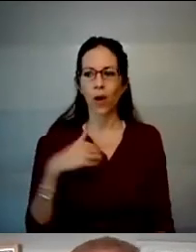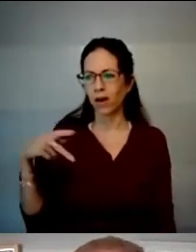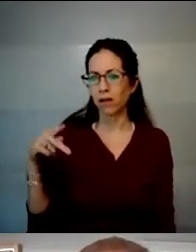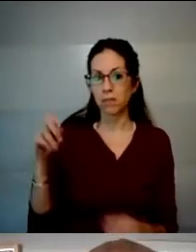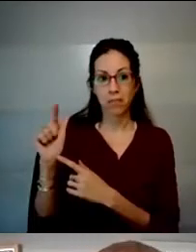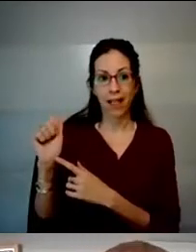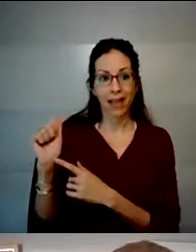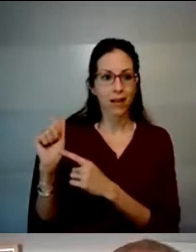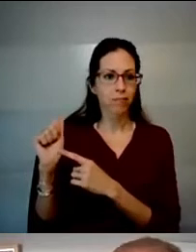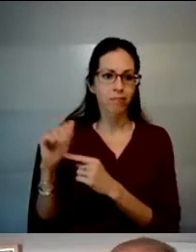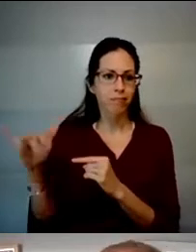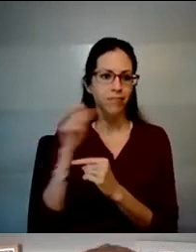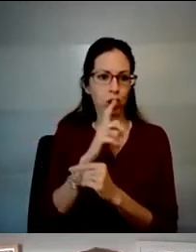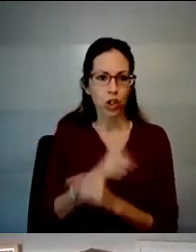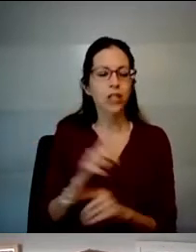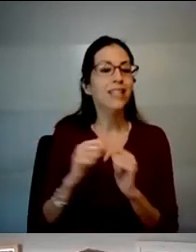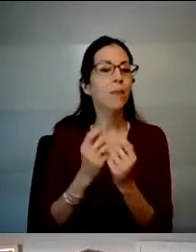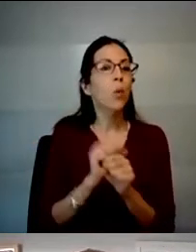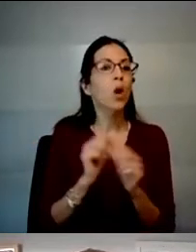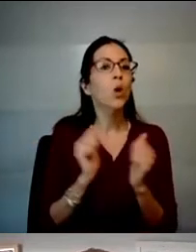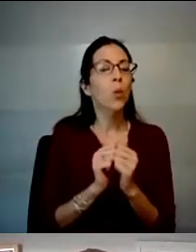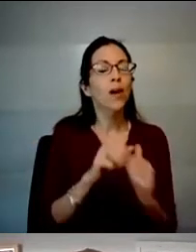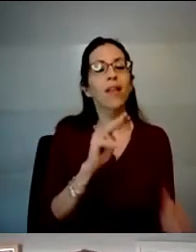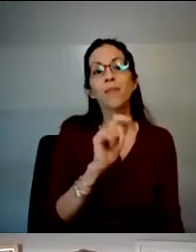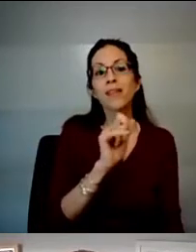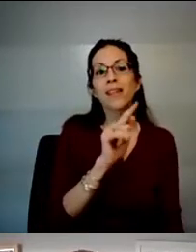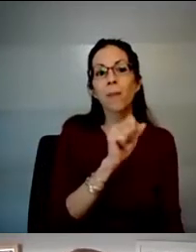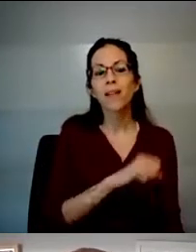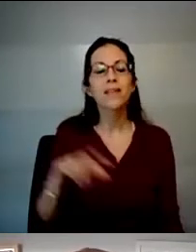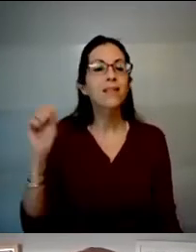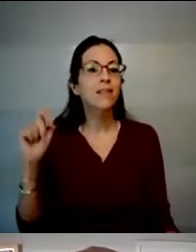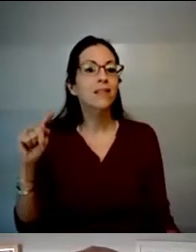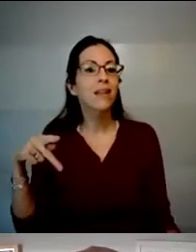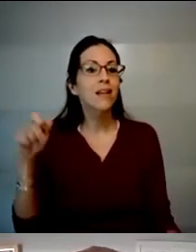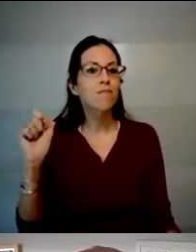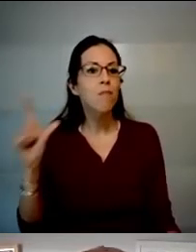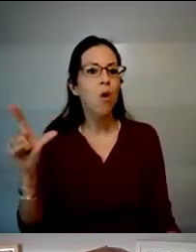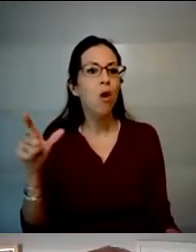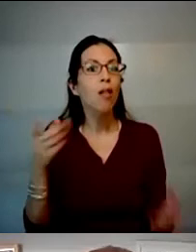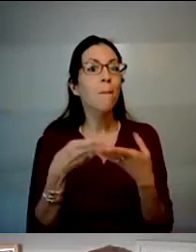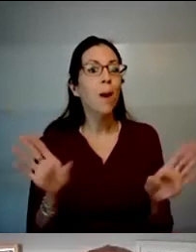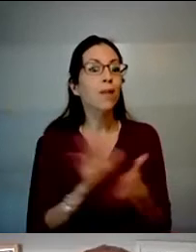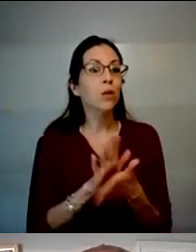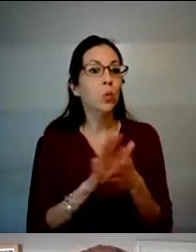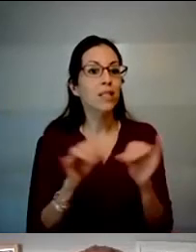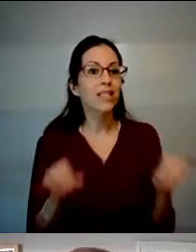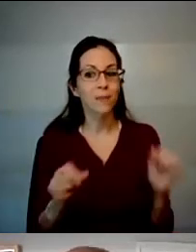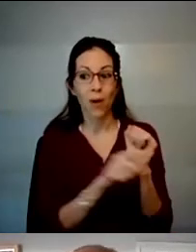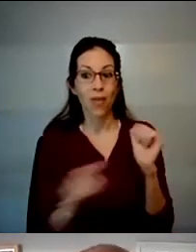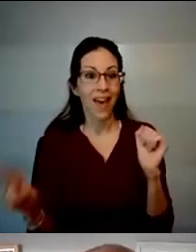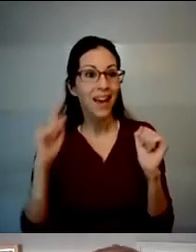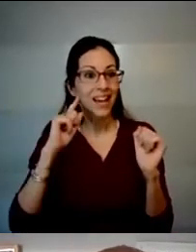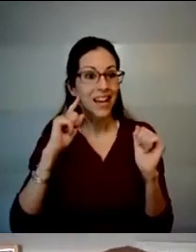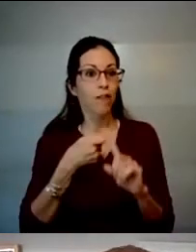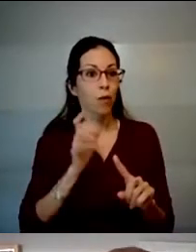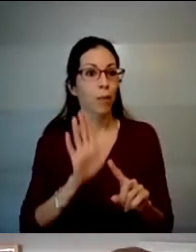with both the Minneapolis and St. Paul public school systems. And, you know, they were hearing from their contacts that they are,